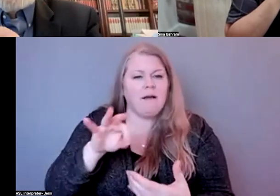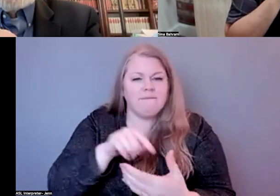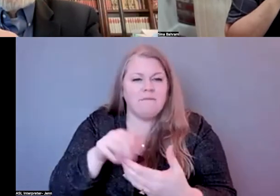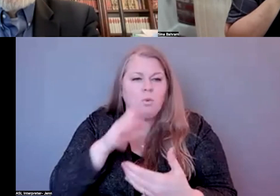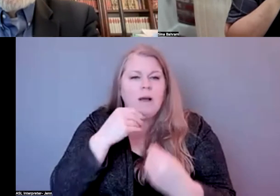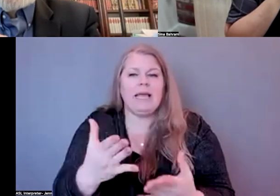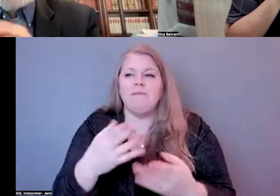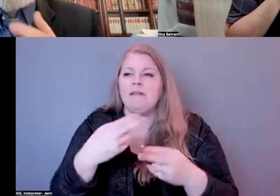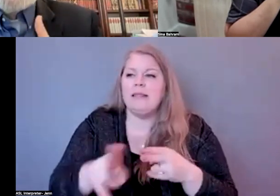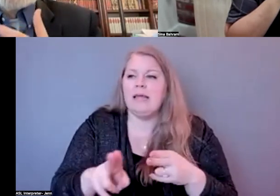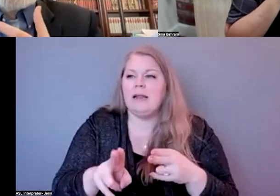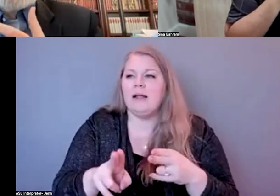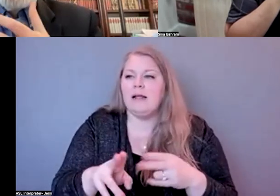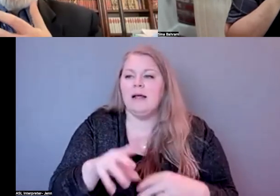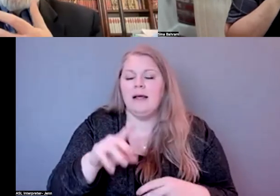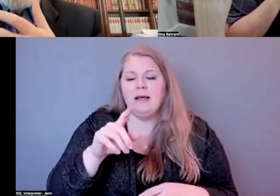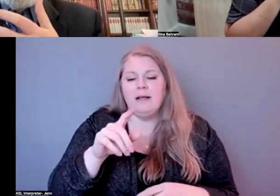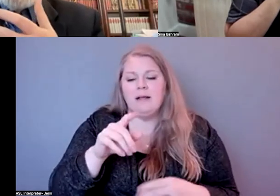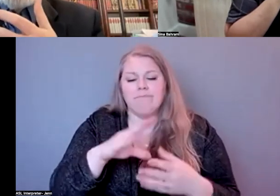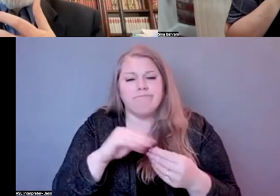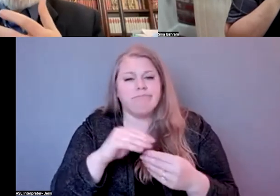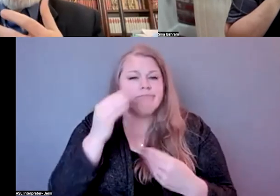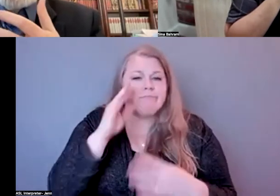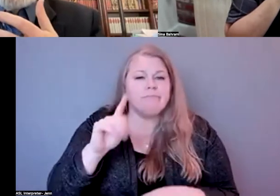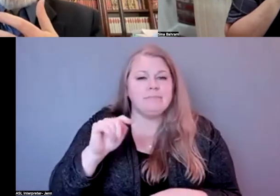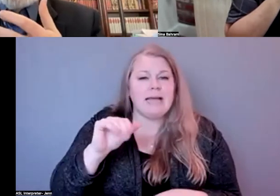little, tactile indication. So literally they